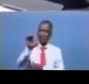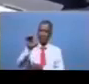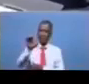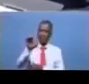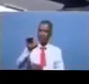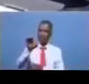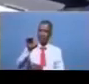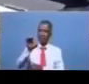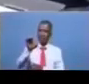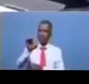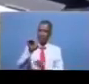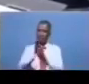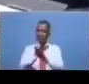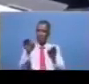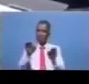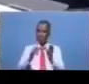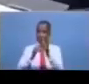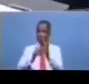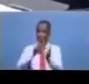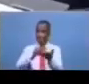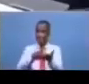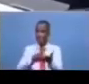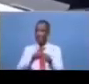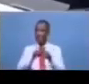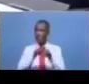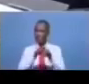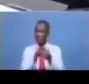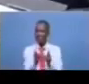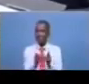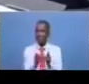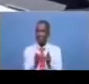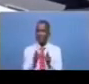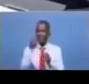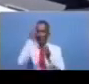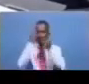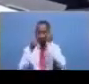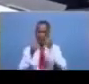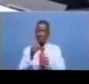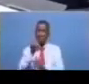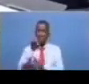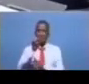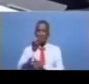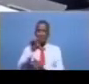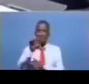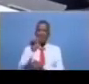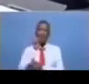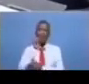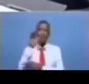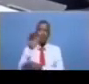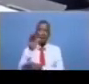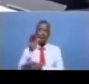is entitled not to adduce evidence like any other party in court, but because Mrs. Jean Adukwe-Mensah,